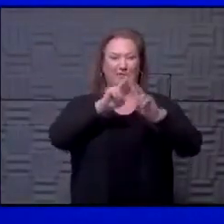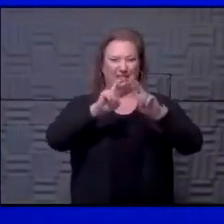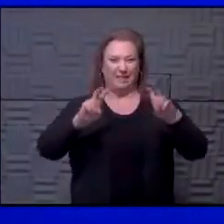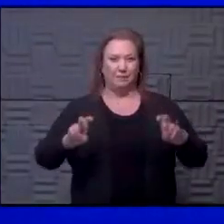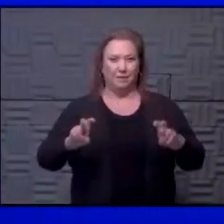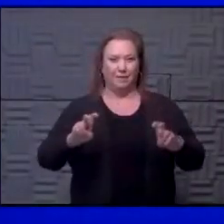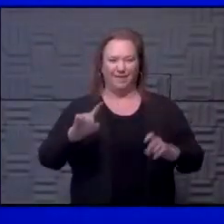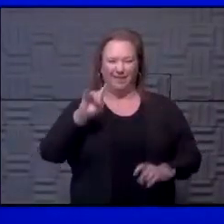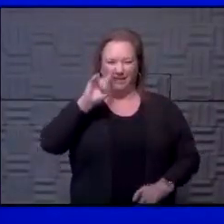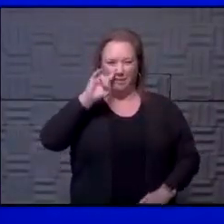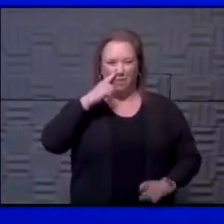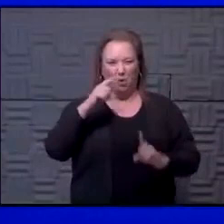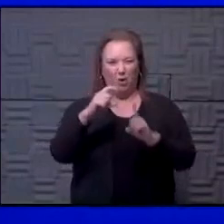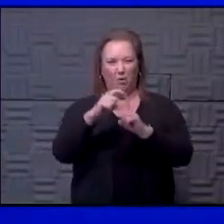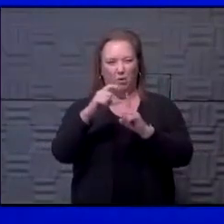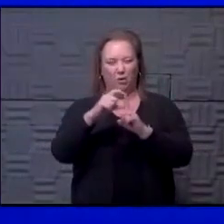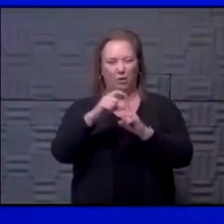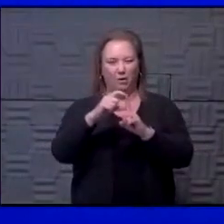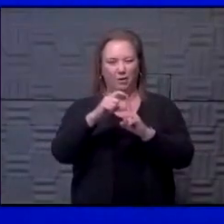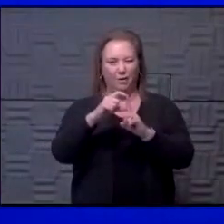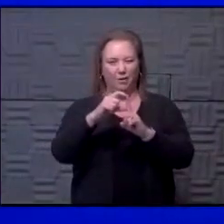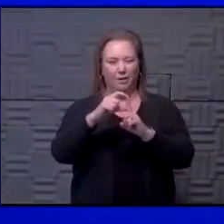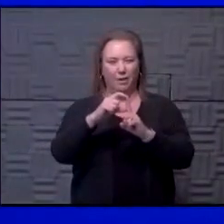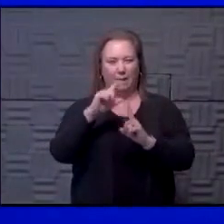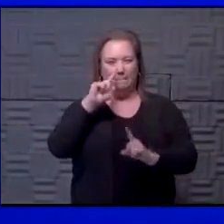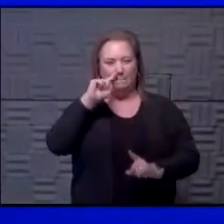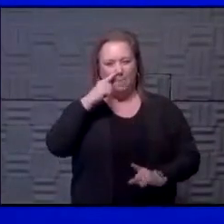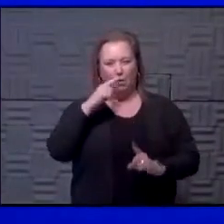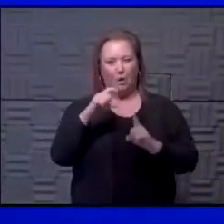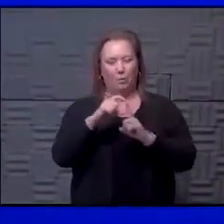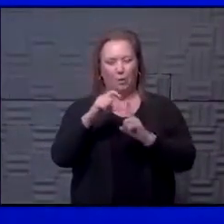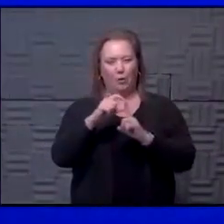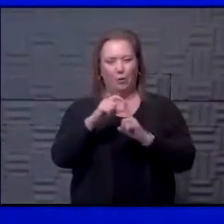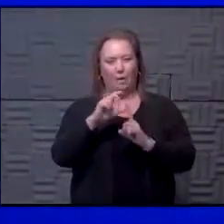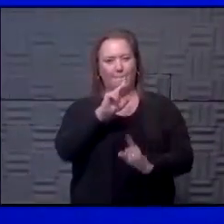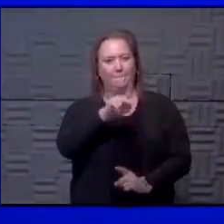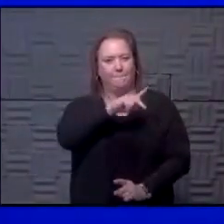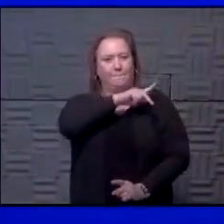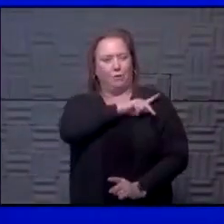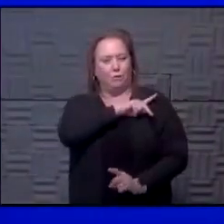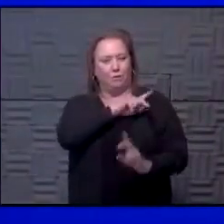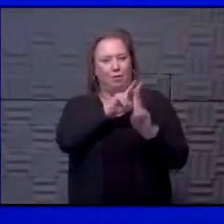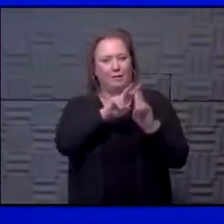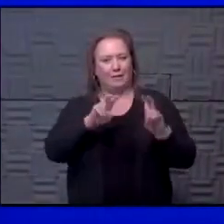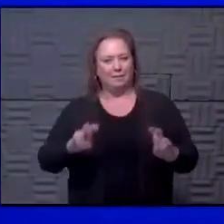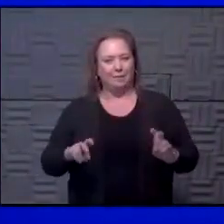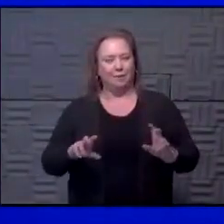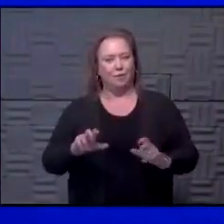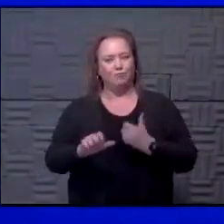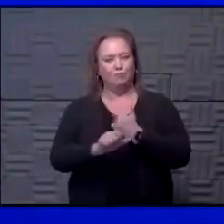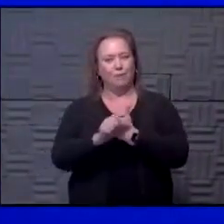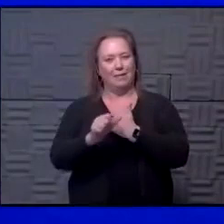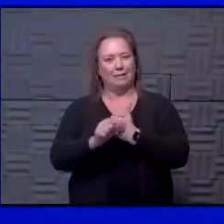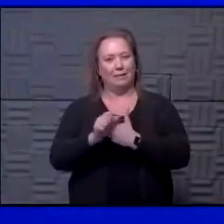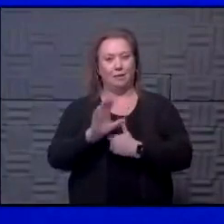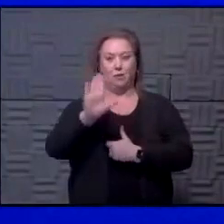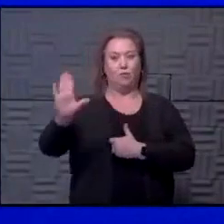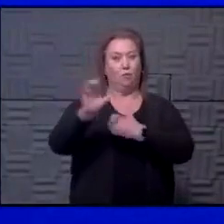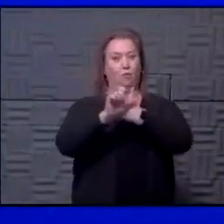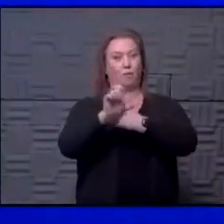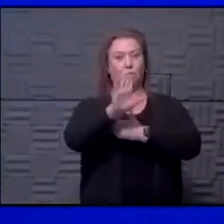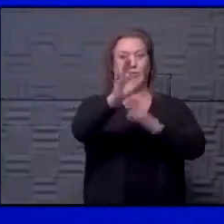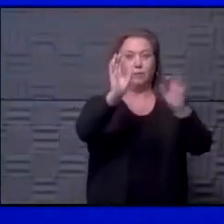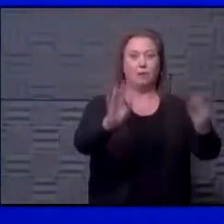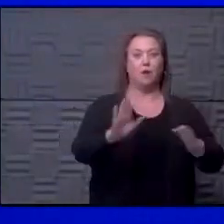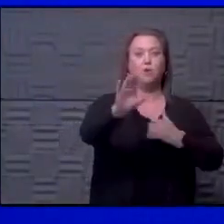boring term. PAR, boring term. But that really is what the question is about. You have to decide what your risk is and